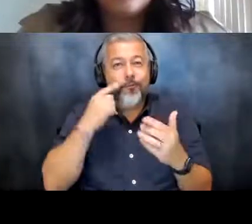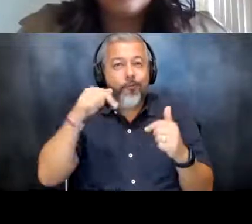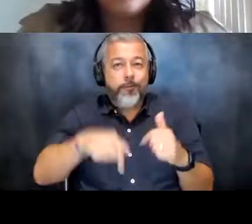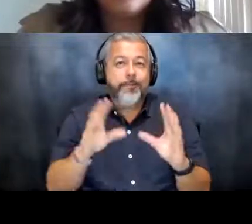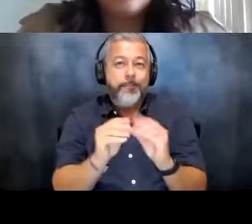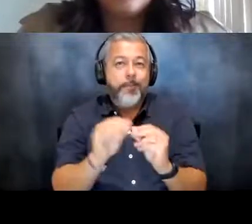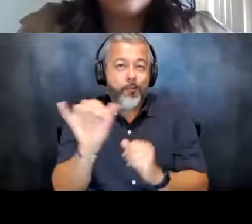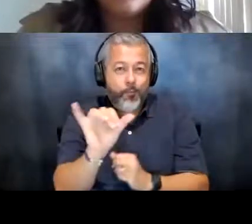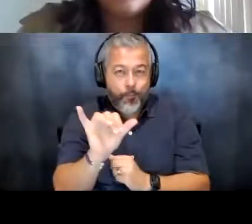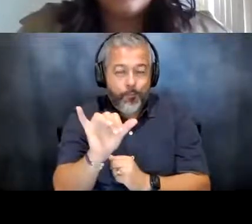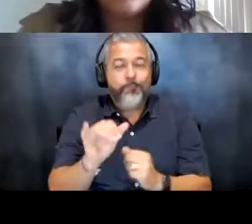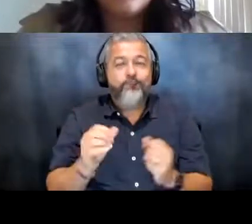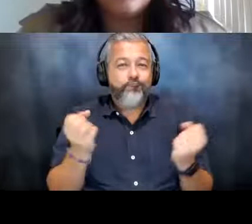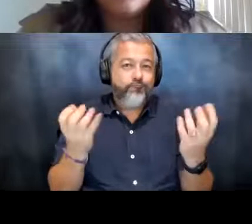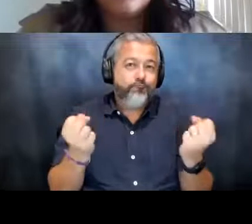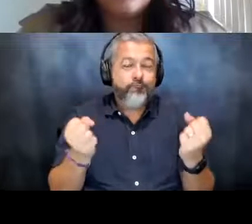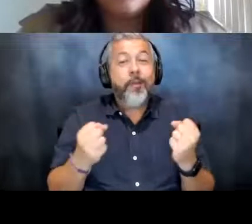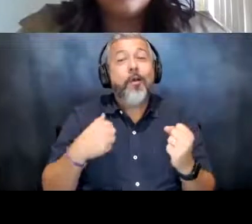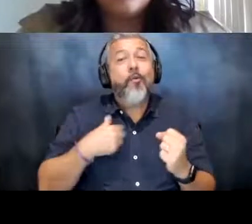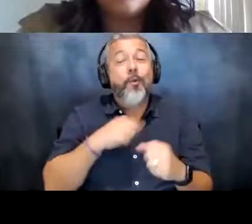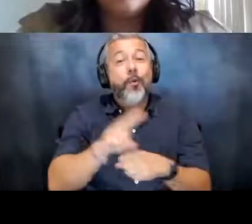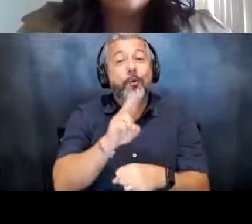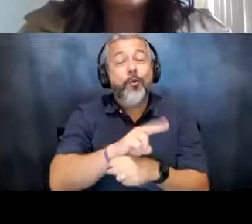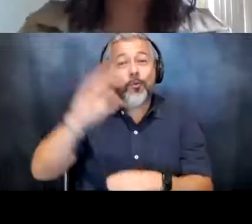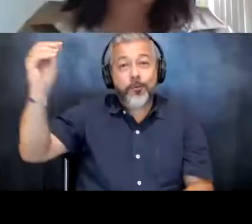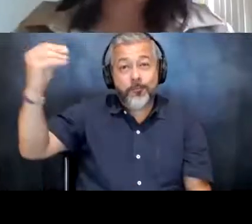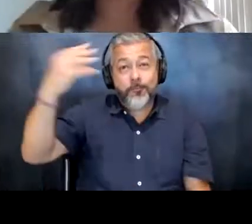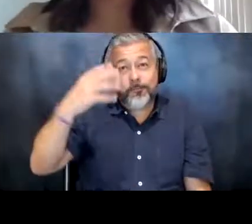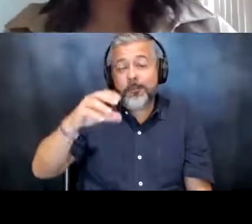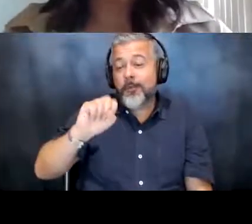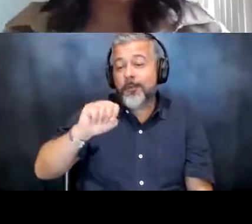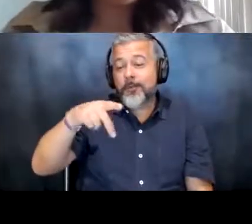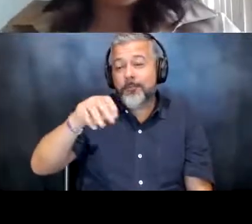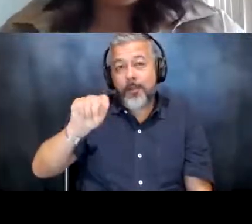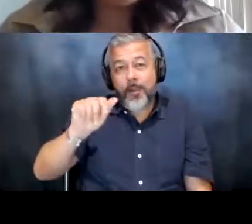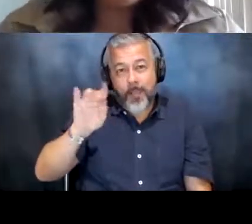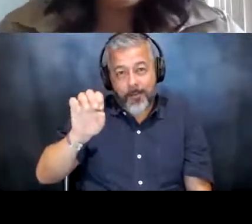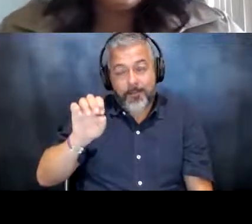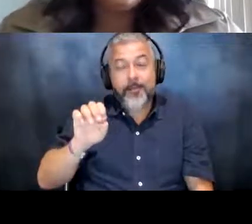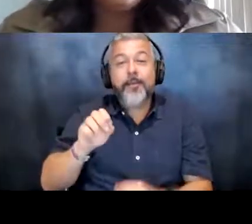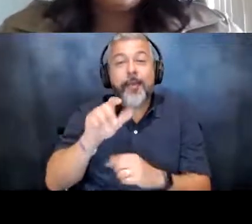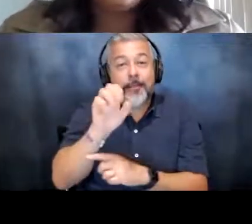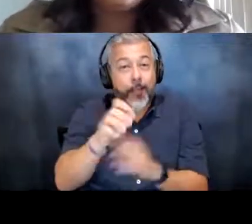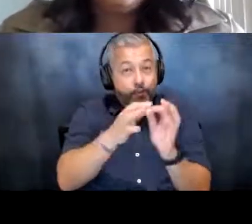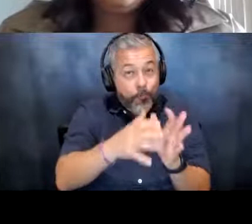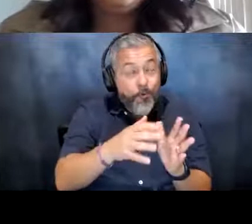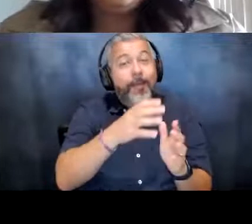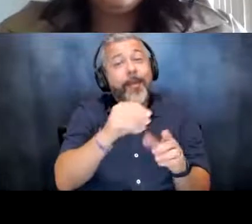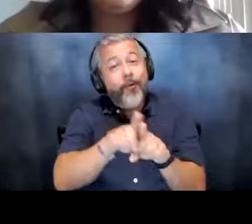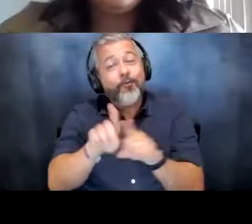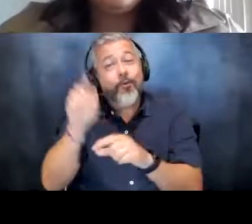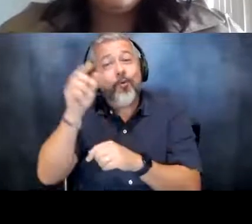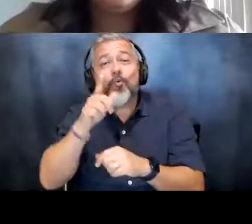We are going to spotlight the ASL interpreter as well as the presenter. And so you should always be able to